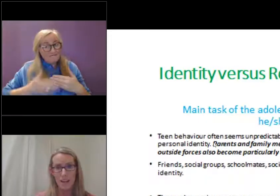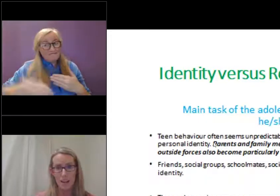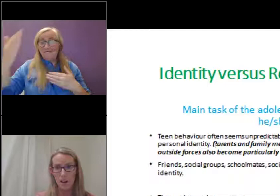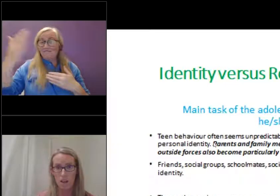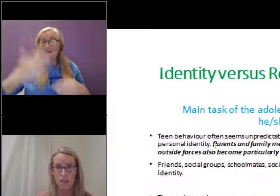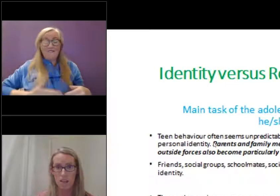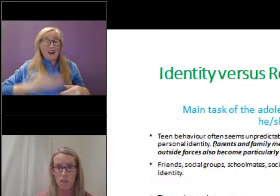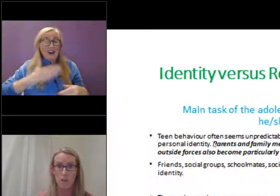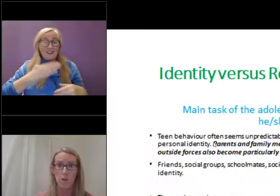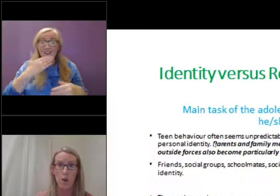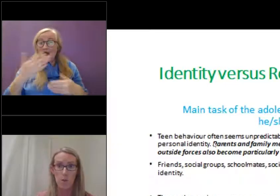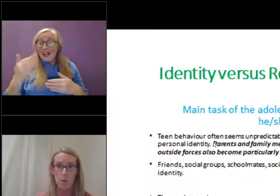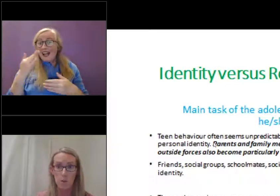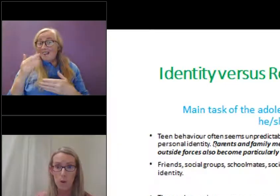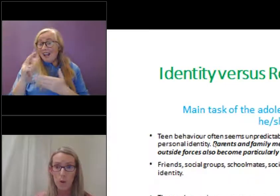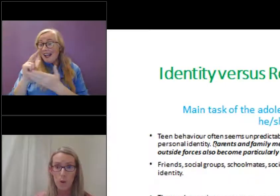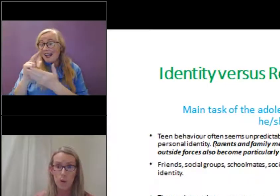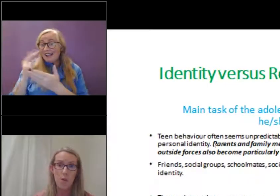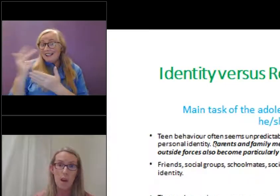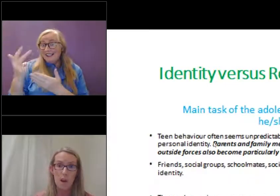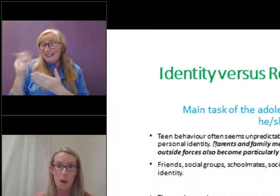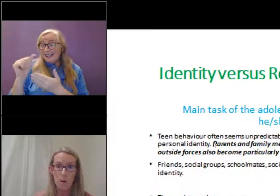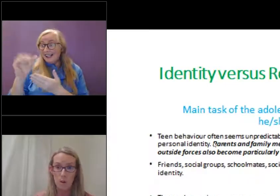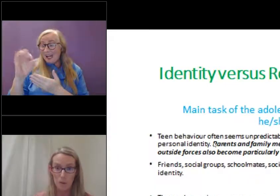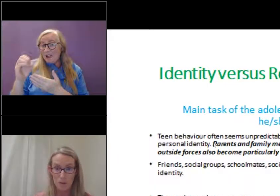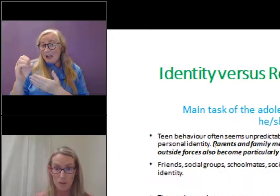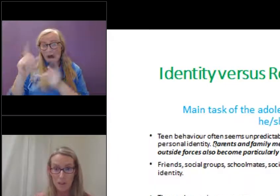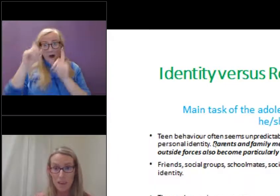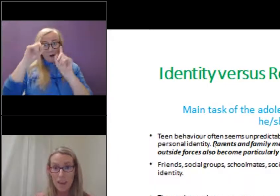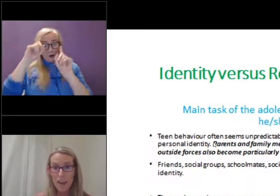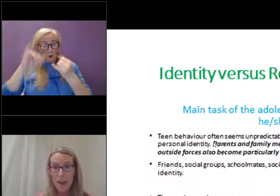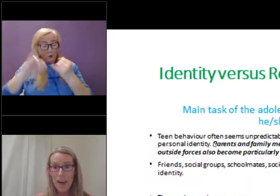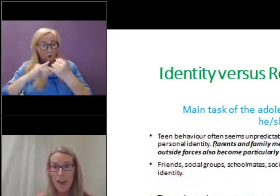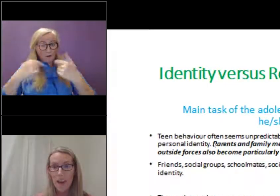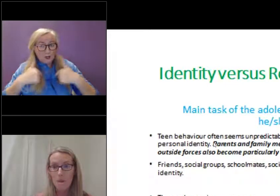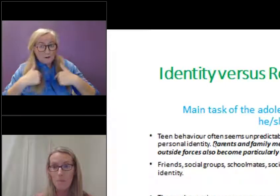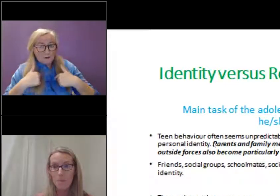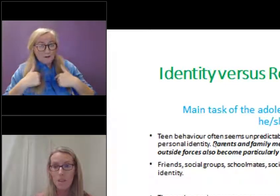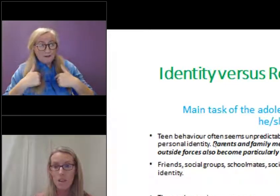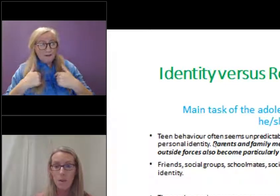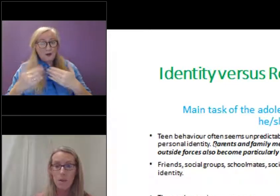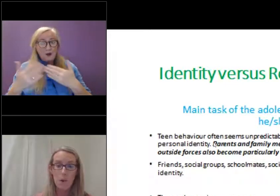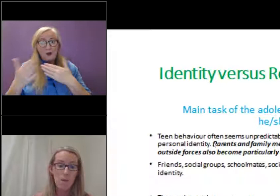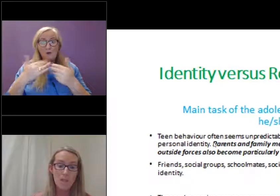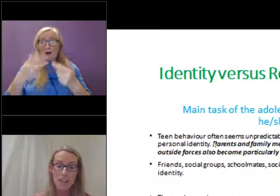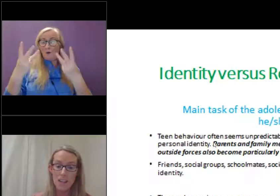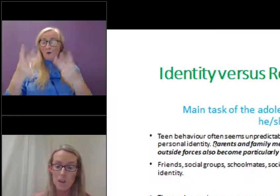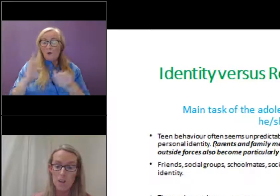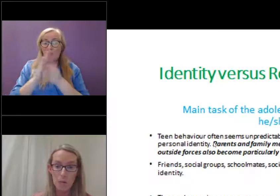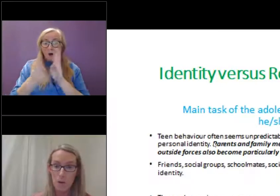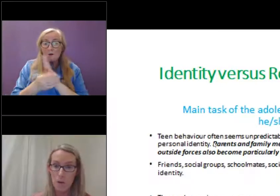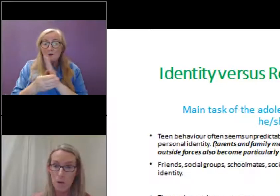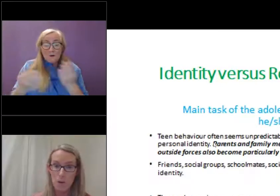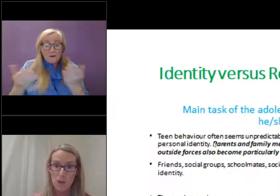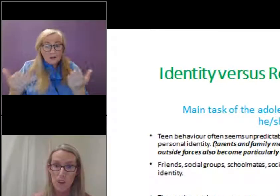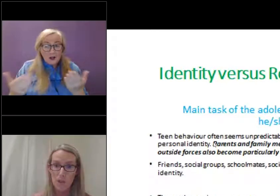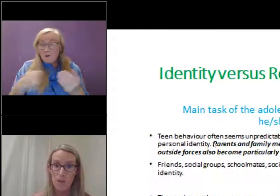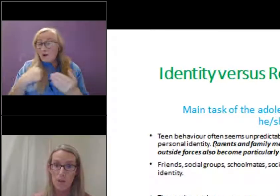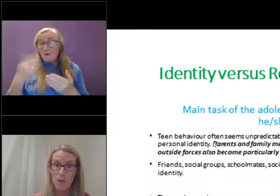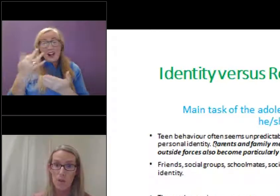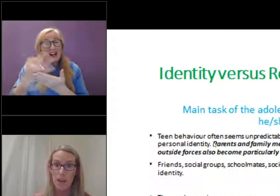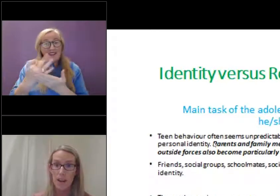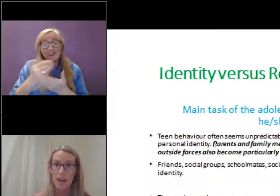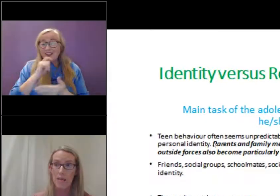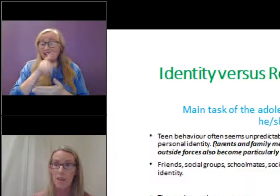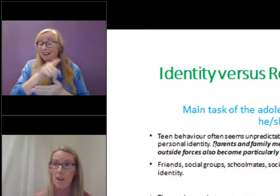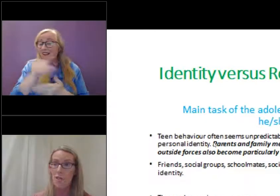is 18 and kind of still doesn't know who they are or what they want to be. We would often say to young people who come to